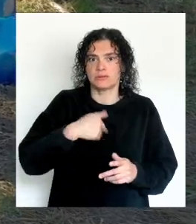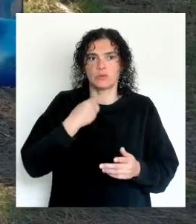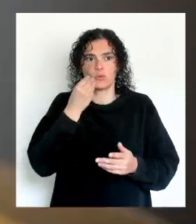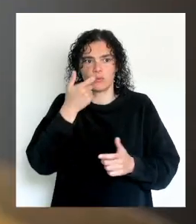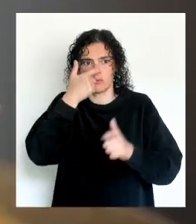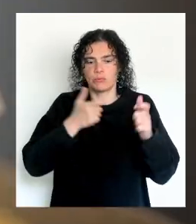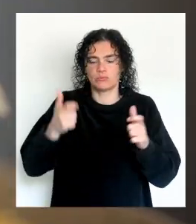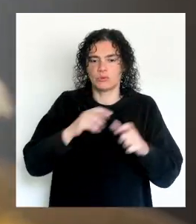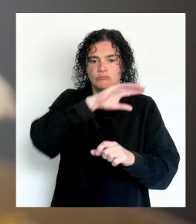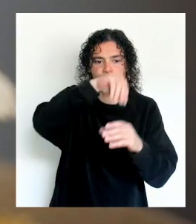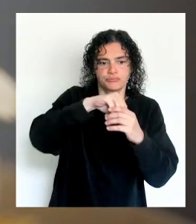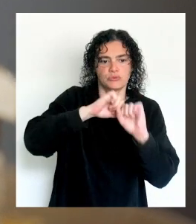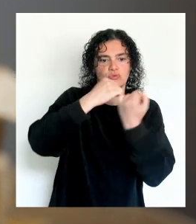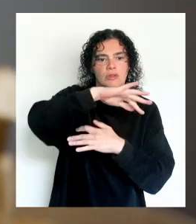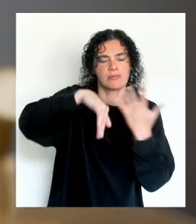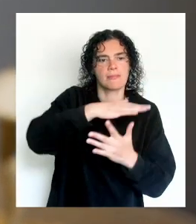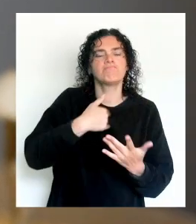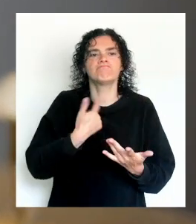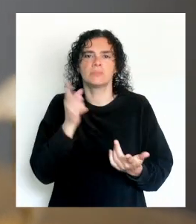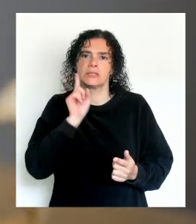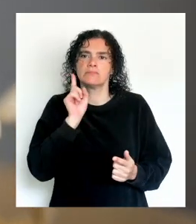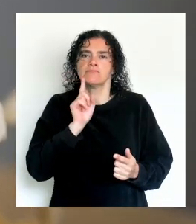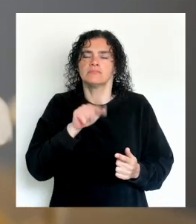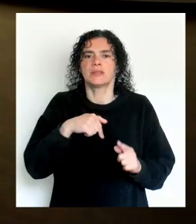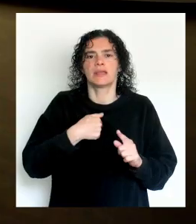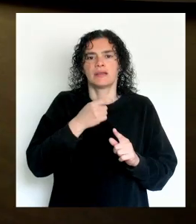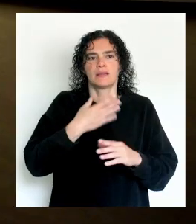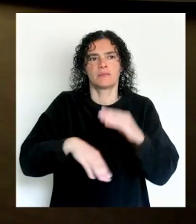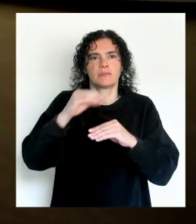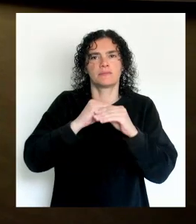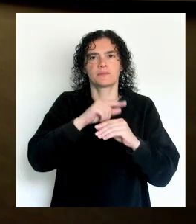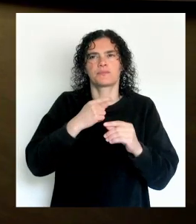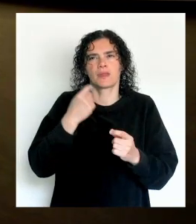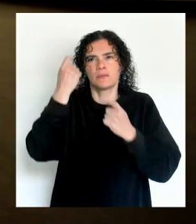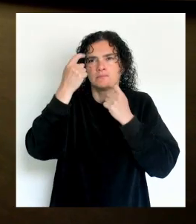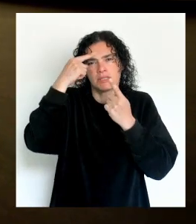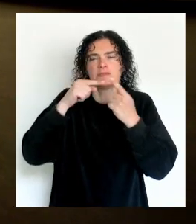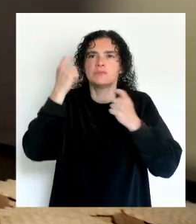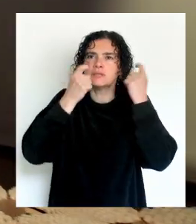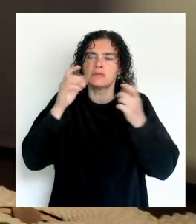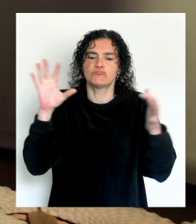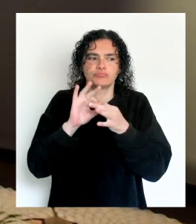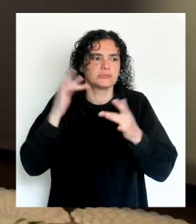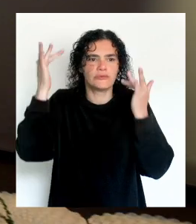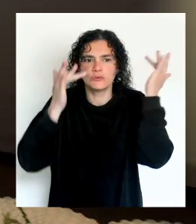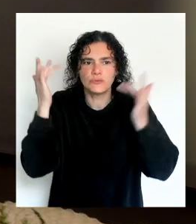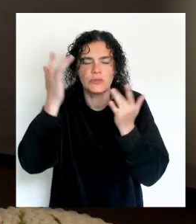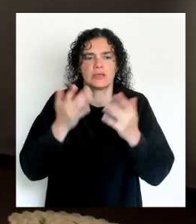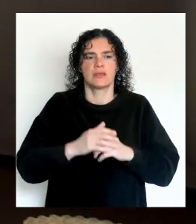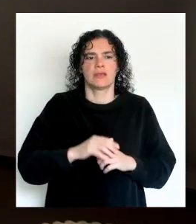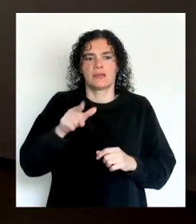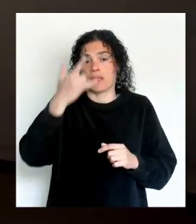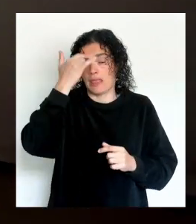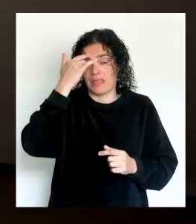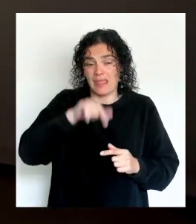within society. What's so interesting is how they've become a metaphor for thinking about everything from philosophy to